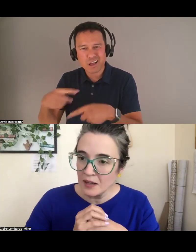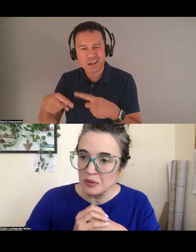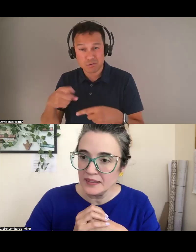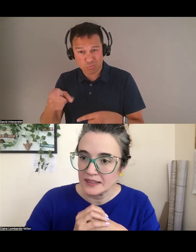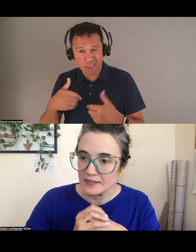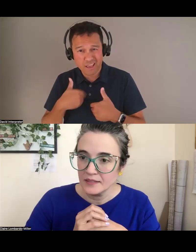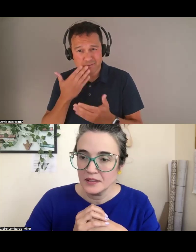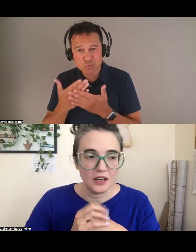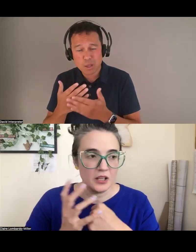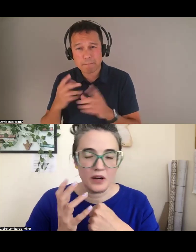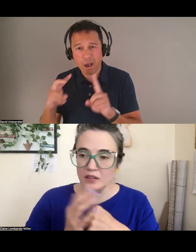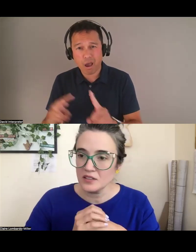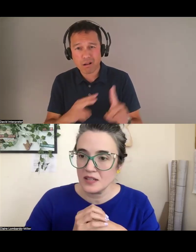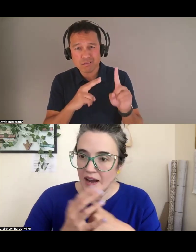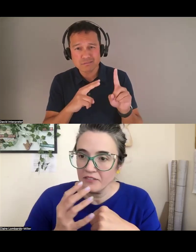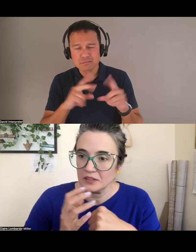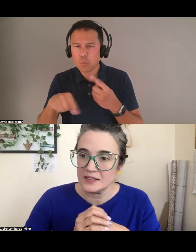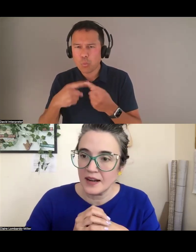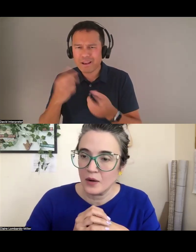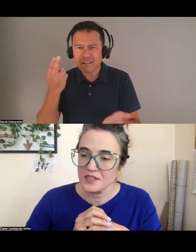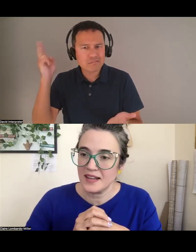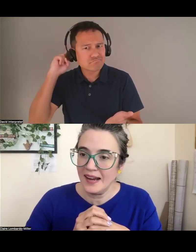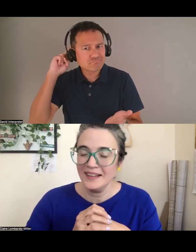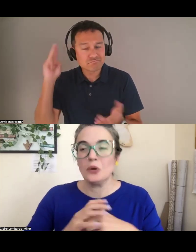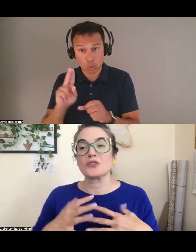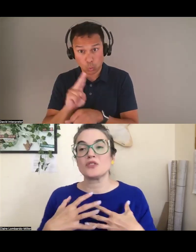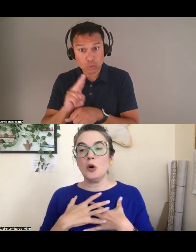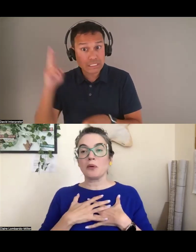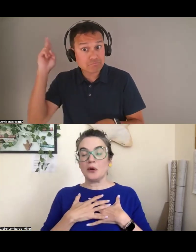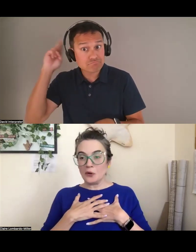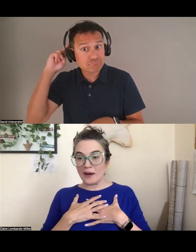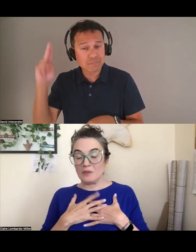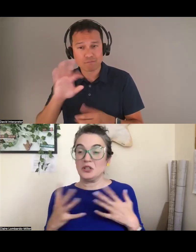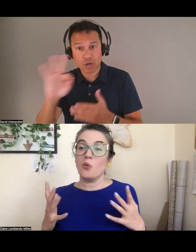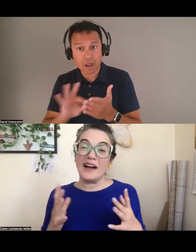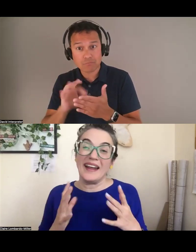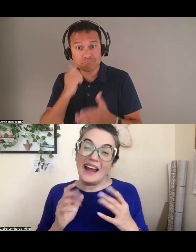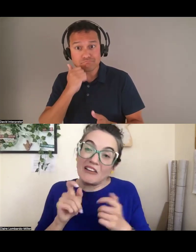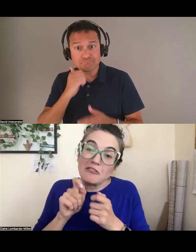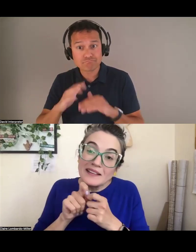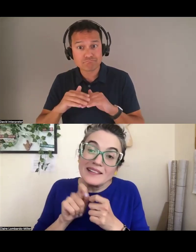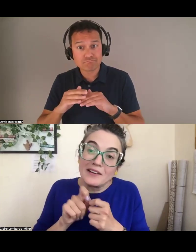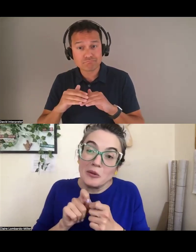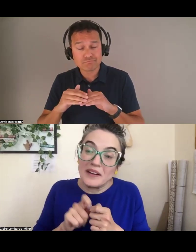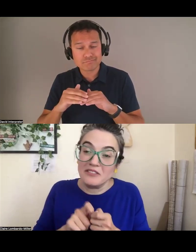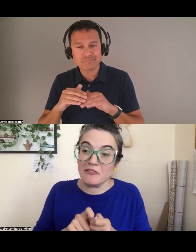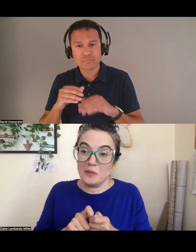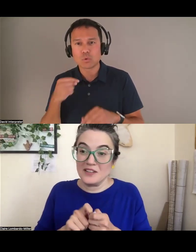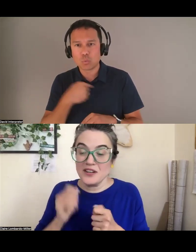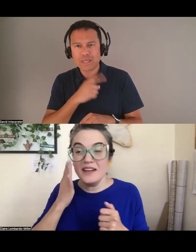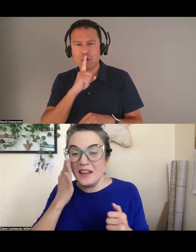did they get implanted? Are they wearing their CI for at least 9 hours a day? We're so programmed to want every little bit